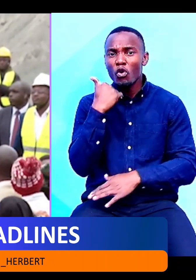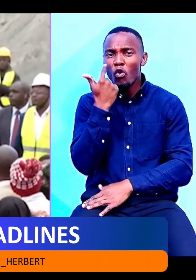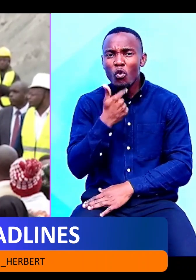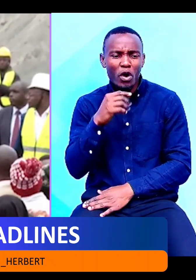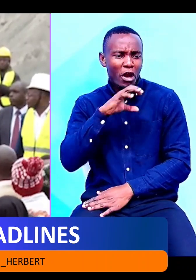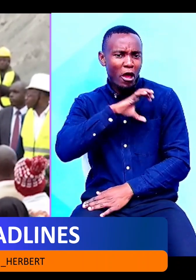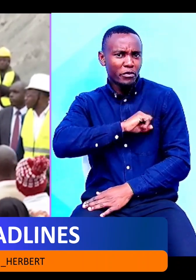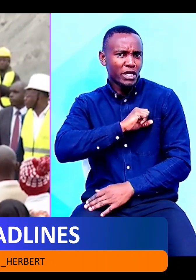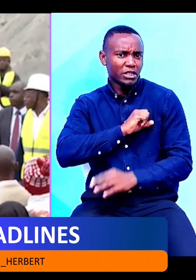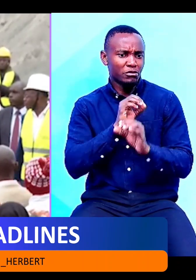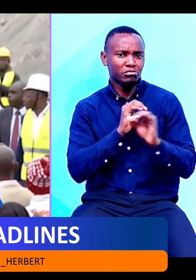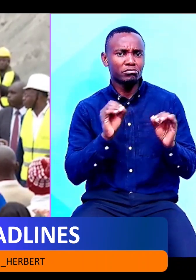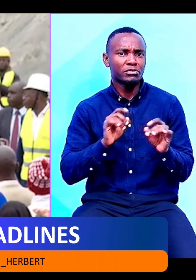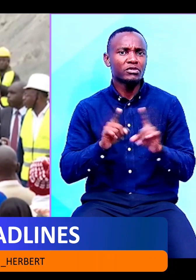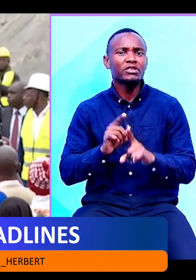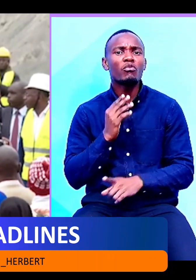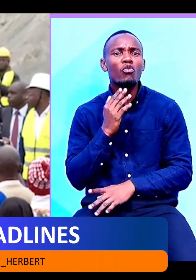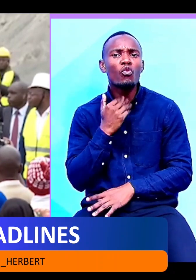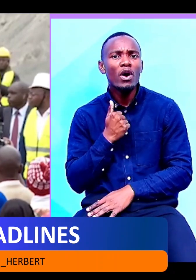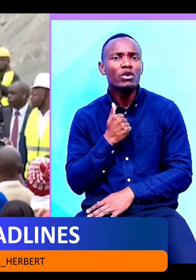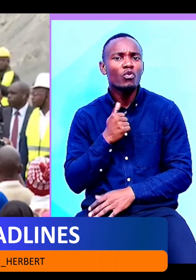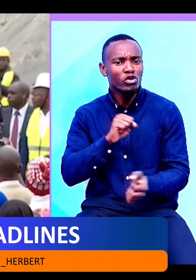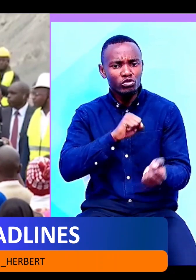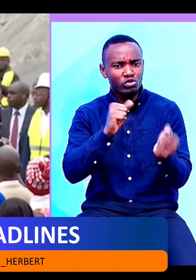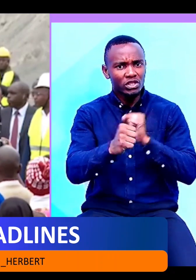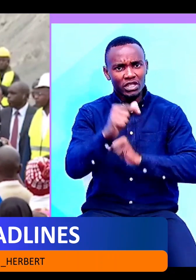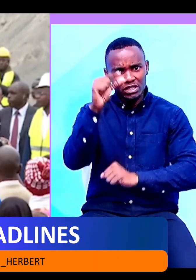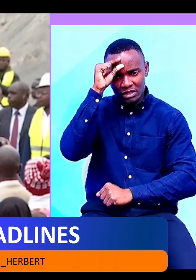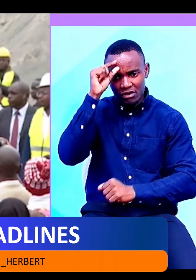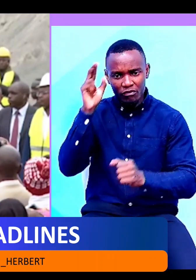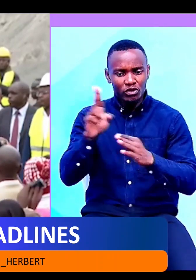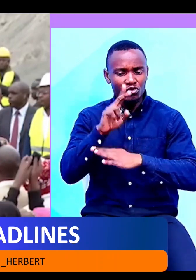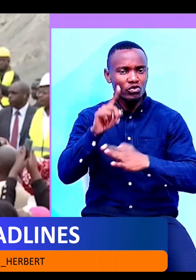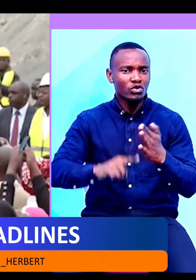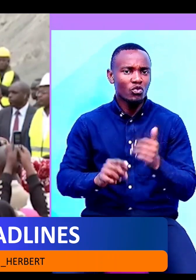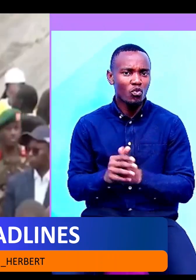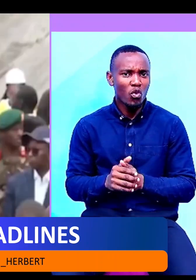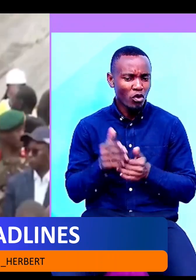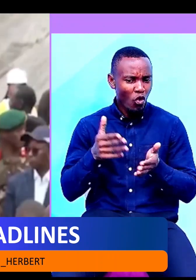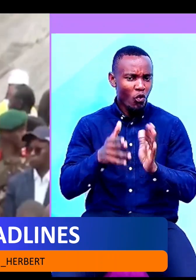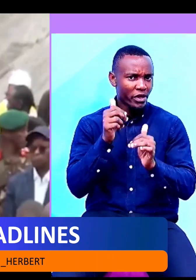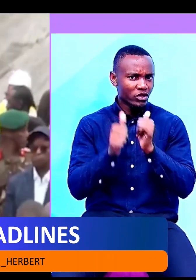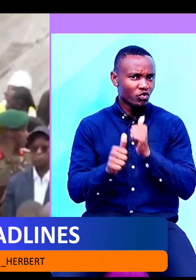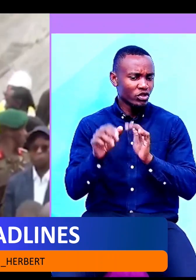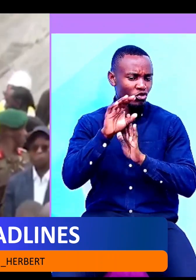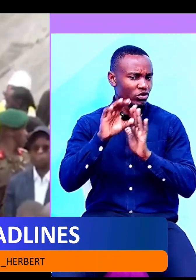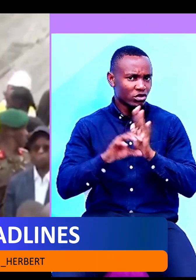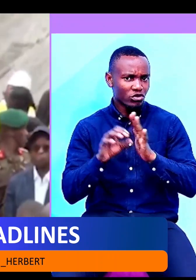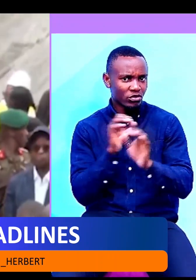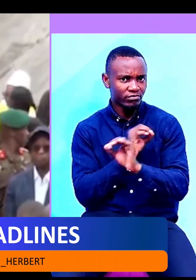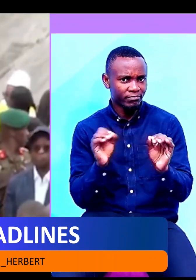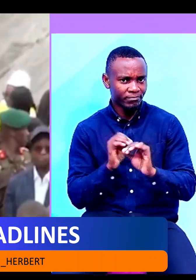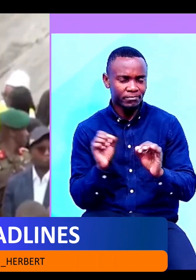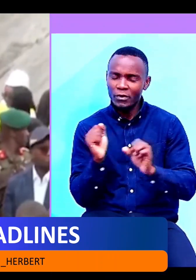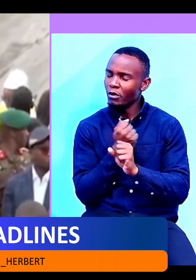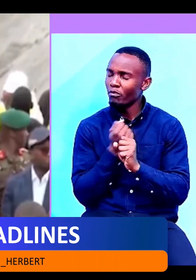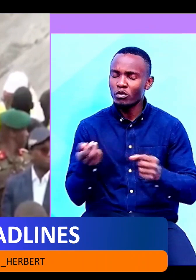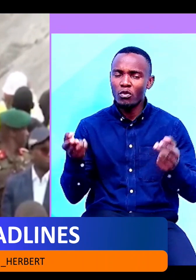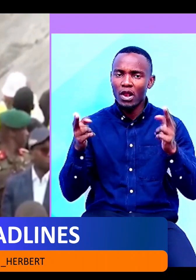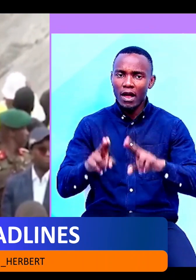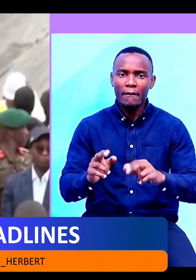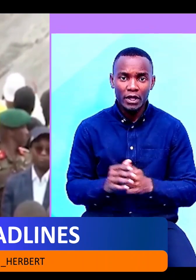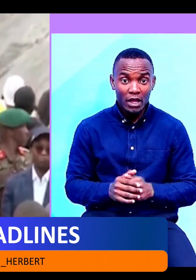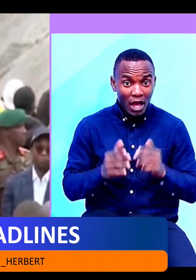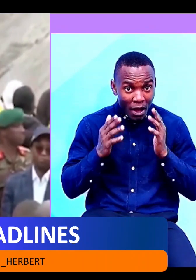to have a change of government using unconstitutional means. It is not going to happen. Mtu ambaye anachukua moto, anaenda